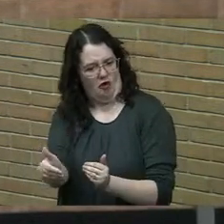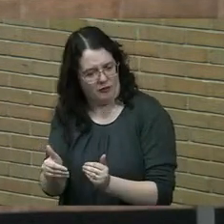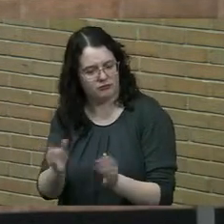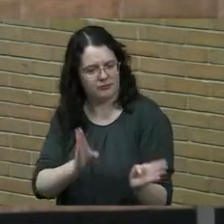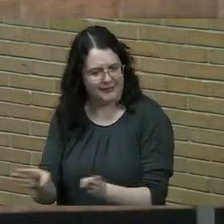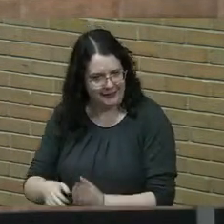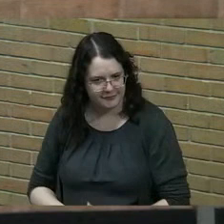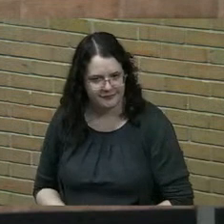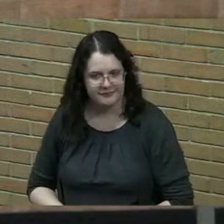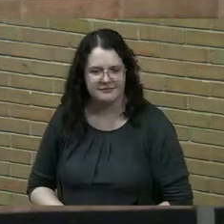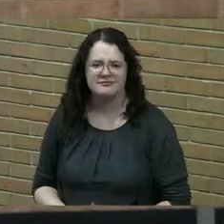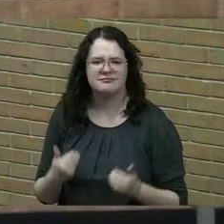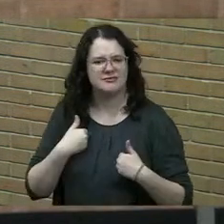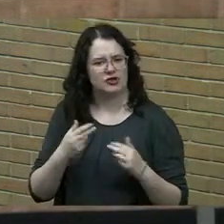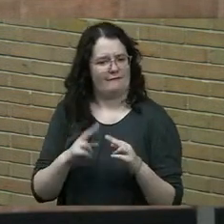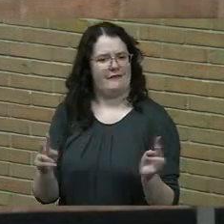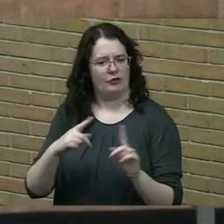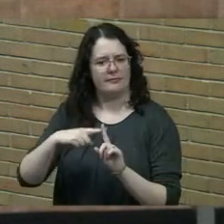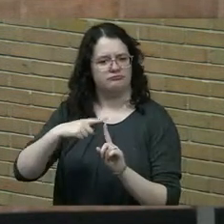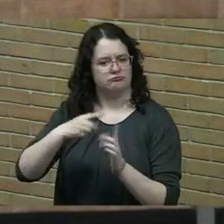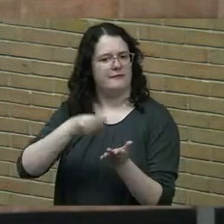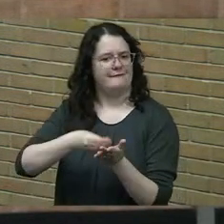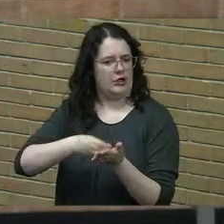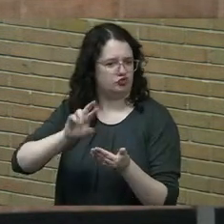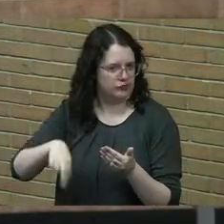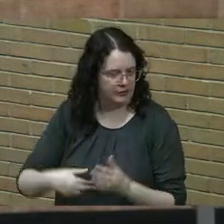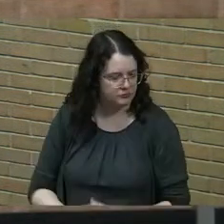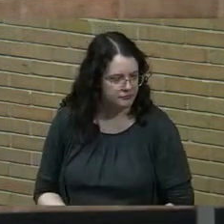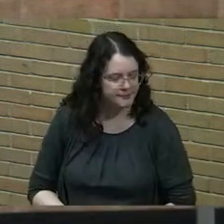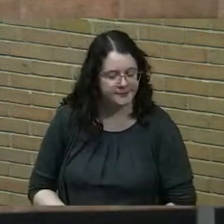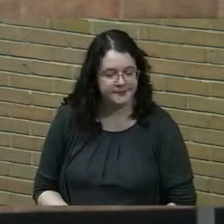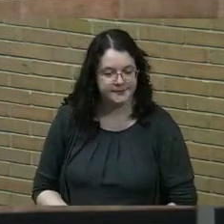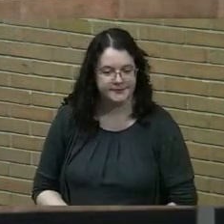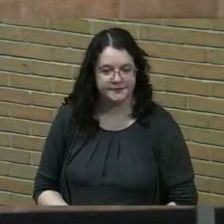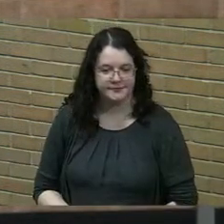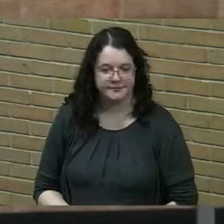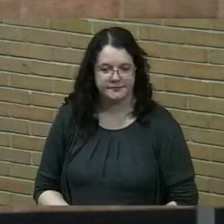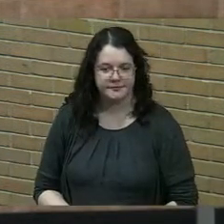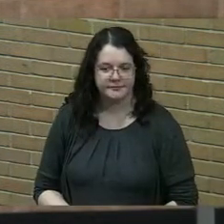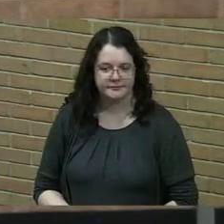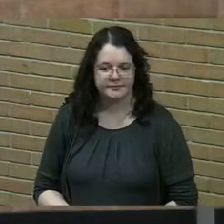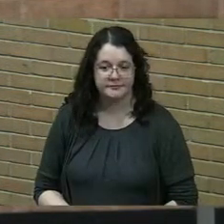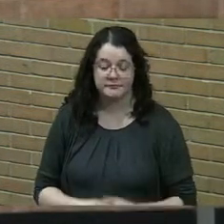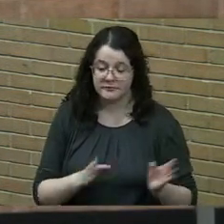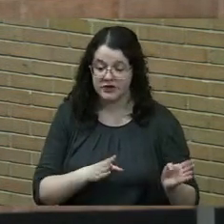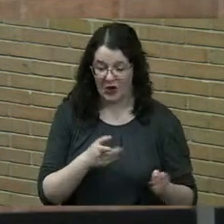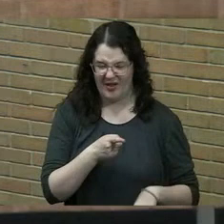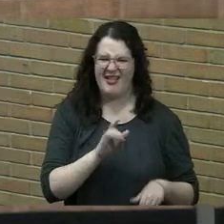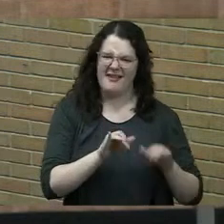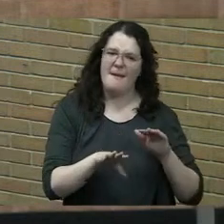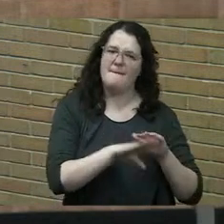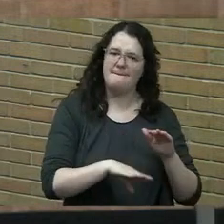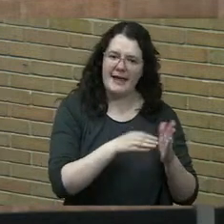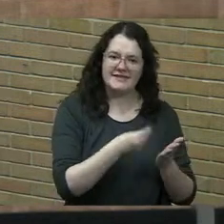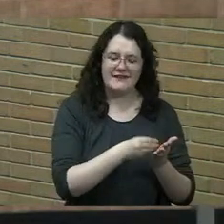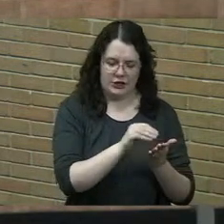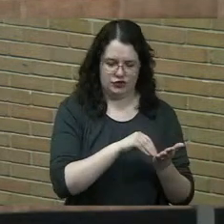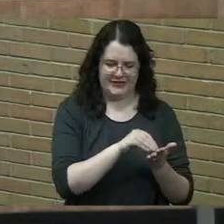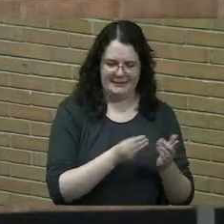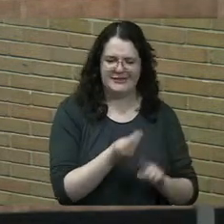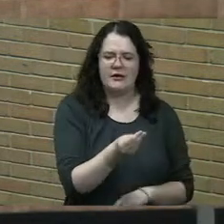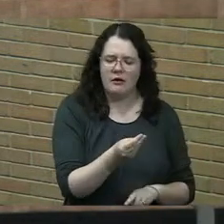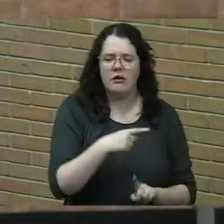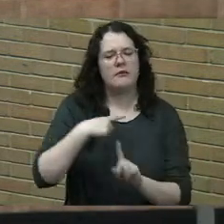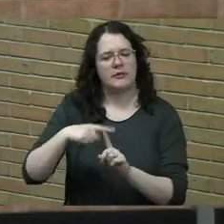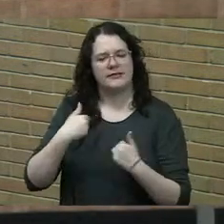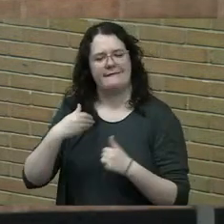positive financial results for the year. Okay? In addition to the basic financial statements, we also issue an internal control